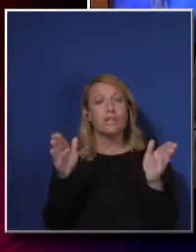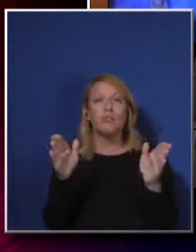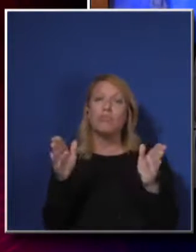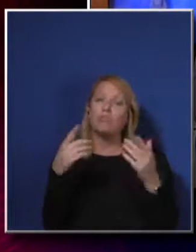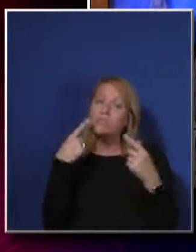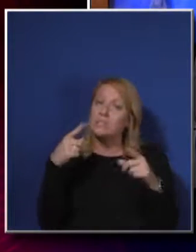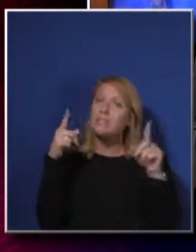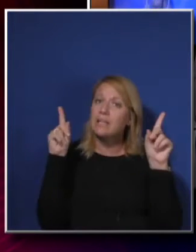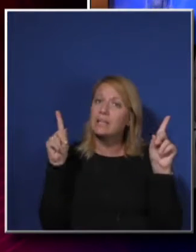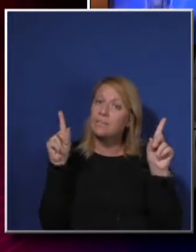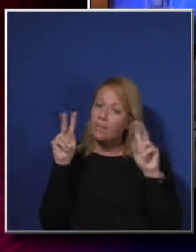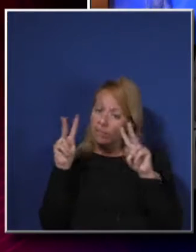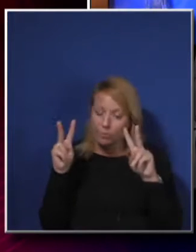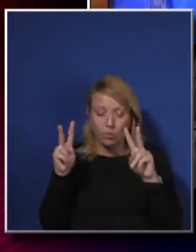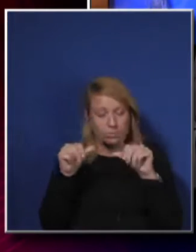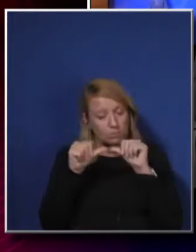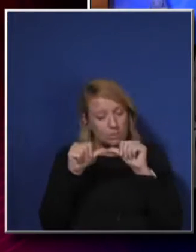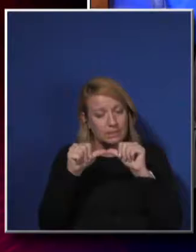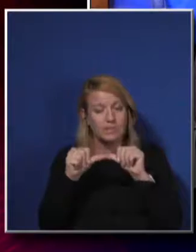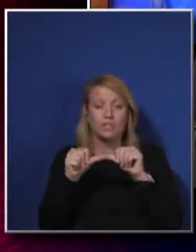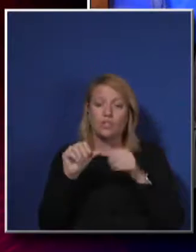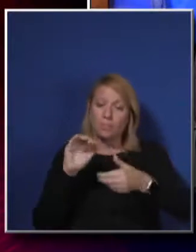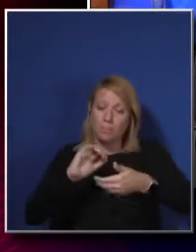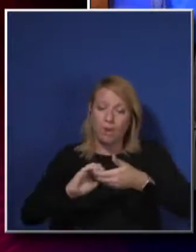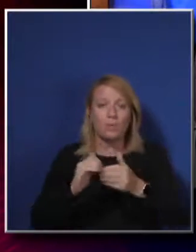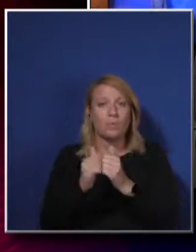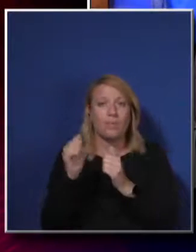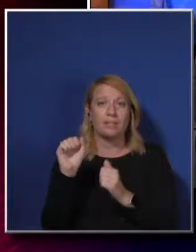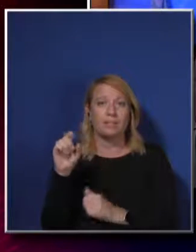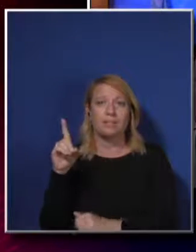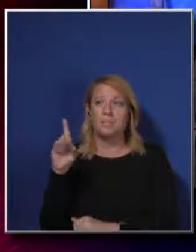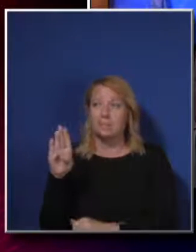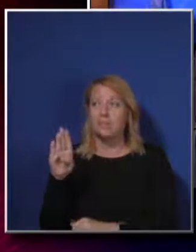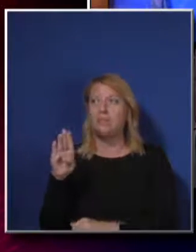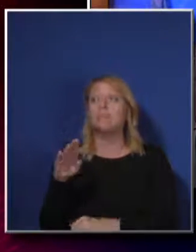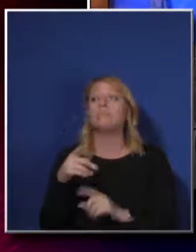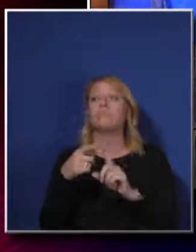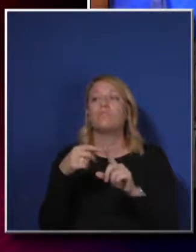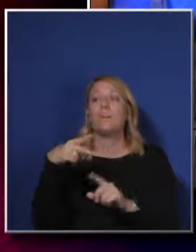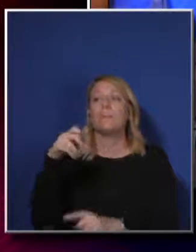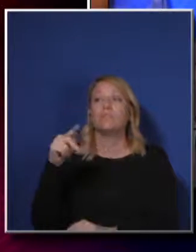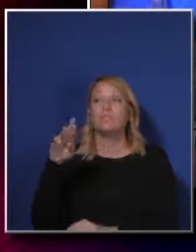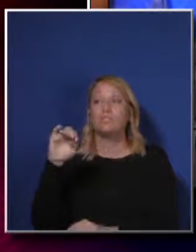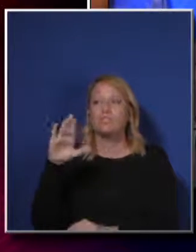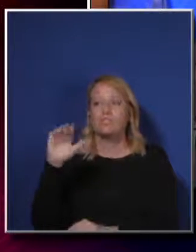ASDB. Patricia Bitsilli, Director of Special Services, Humboldt Unified.